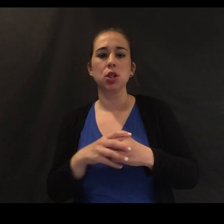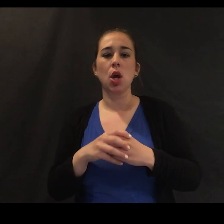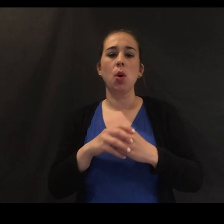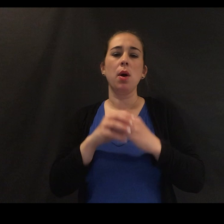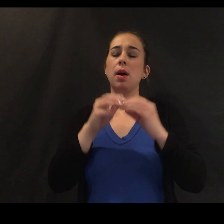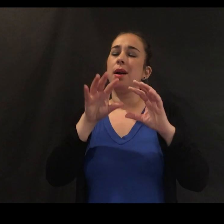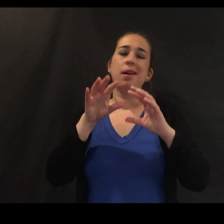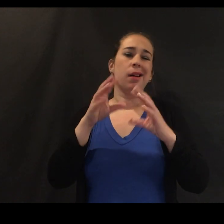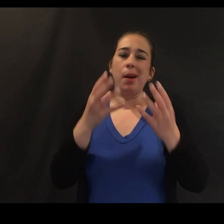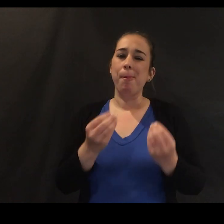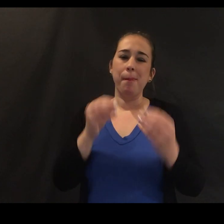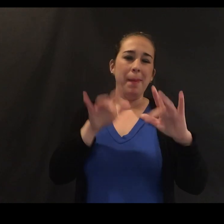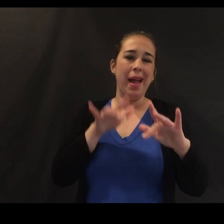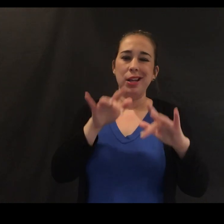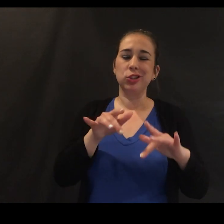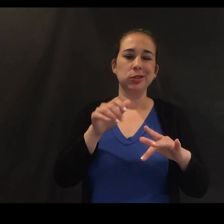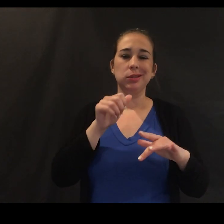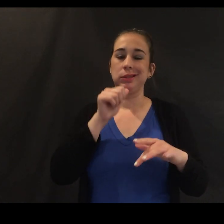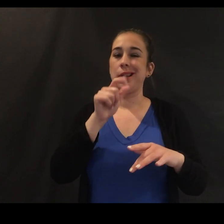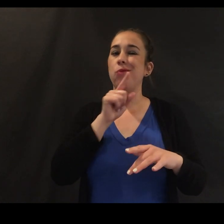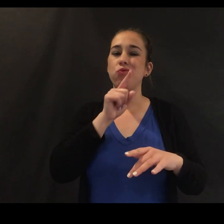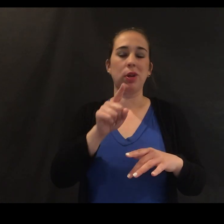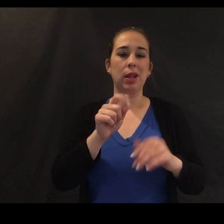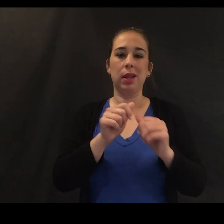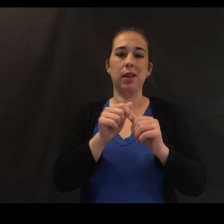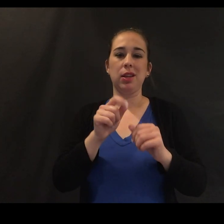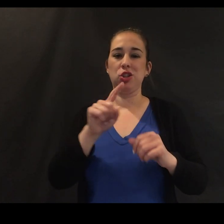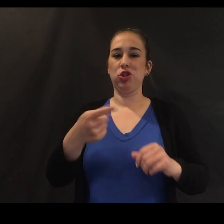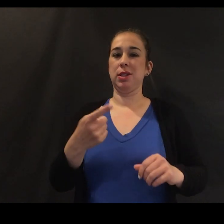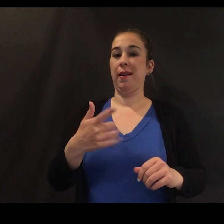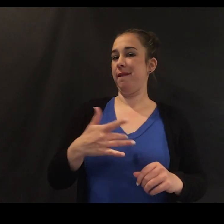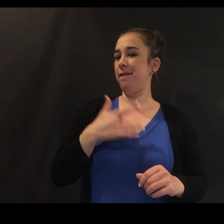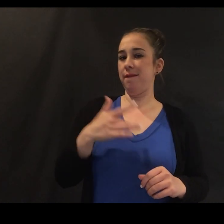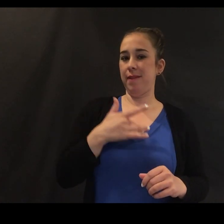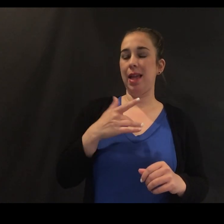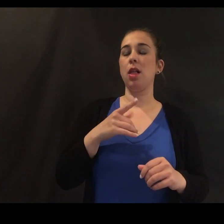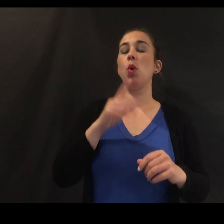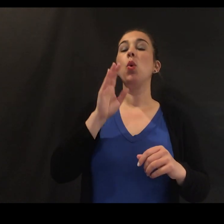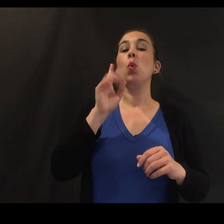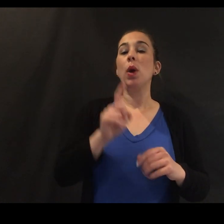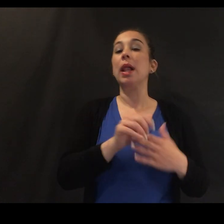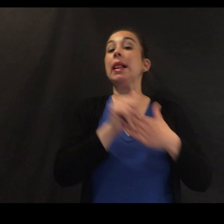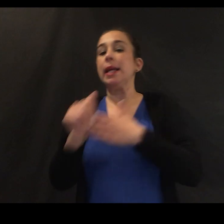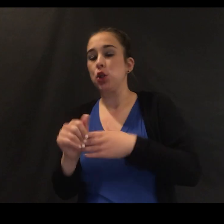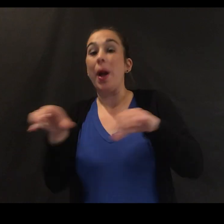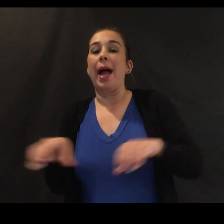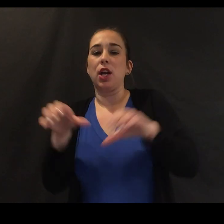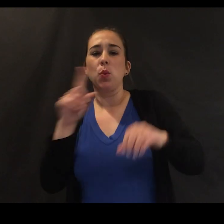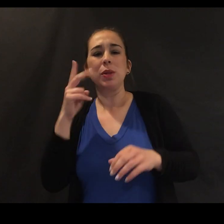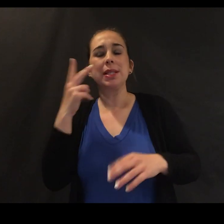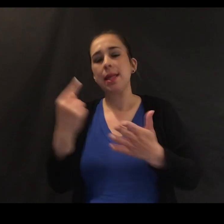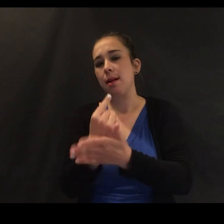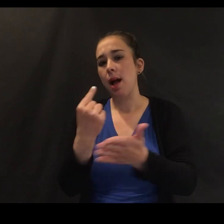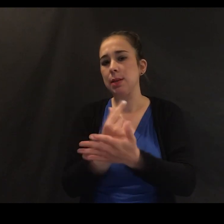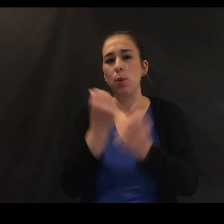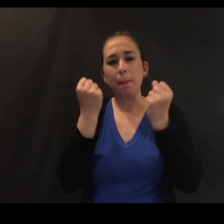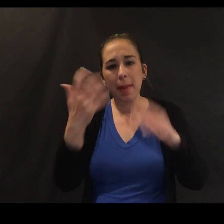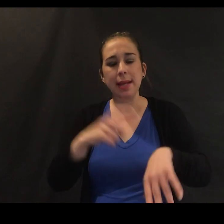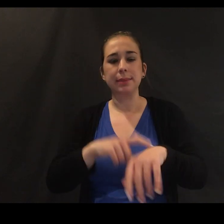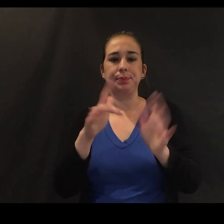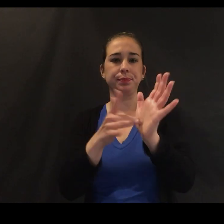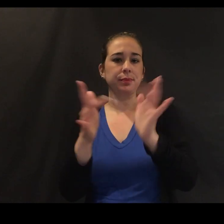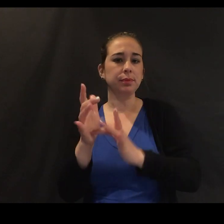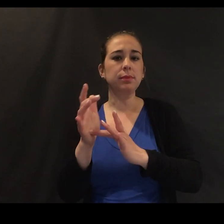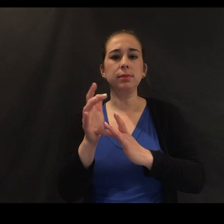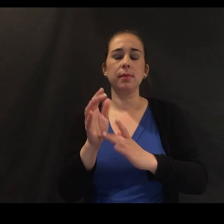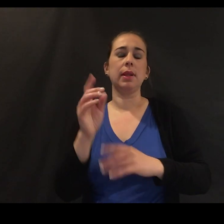if it's just a feeling, but real compassion always moves you to action. You'll find in the gospel accounts many times Jesus ministering to